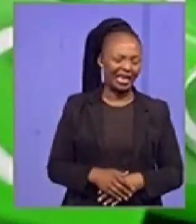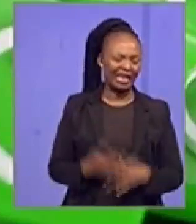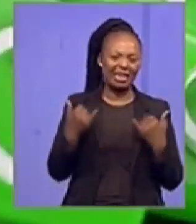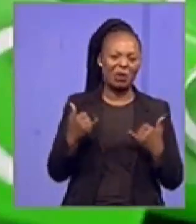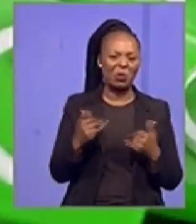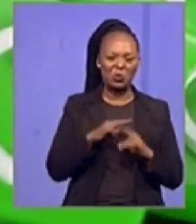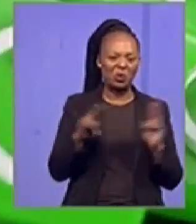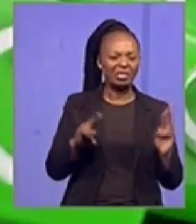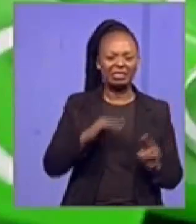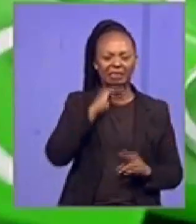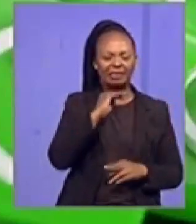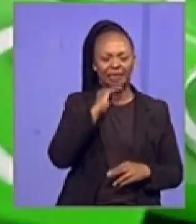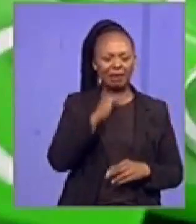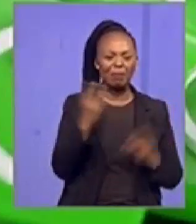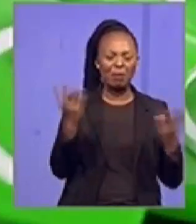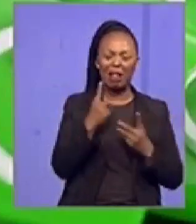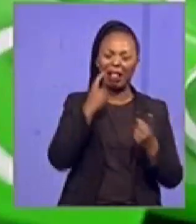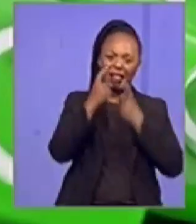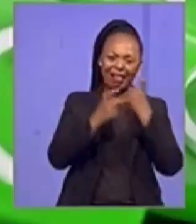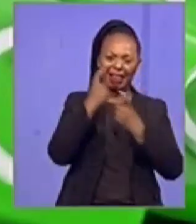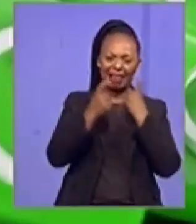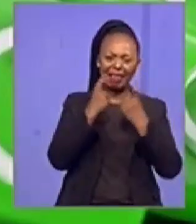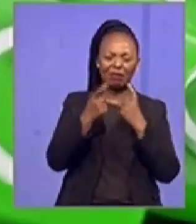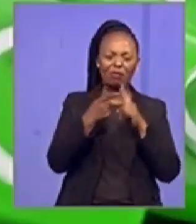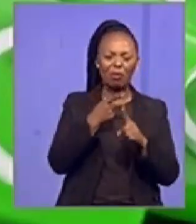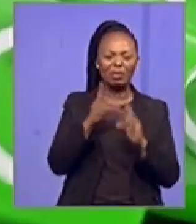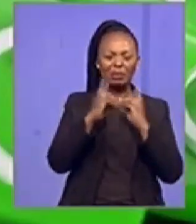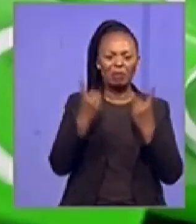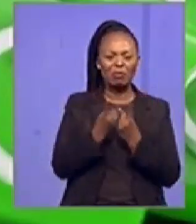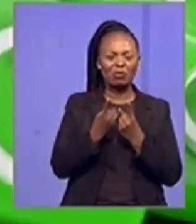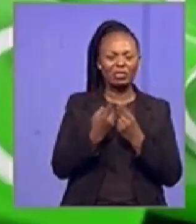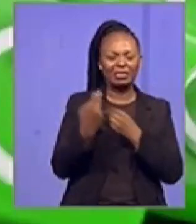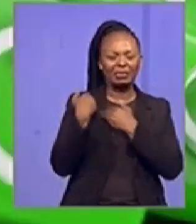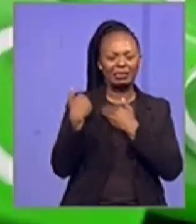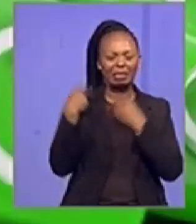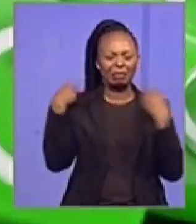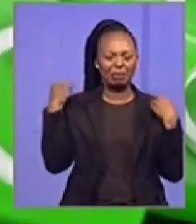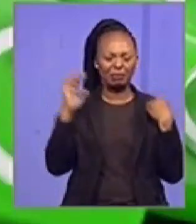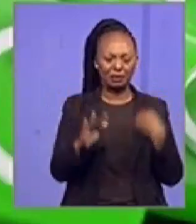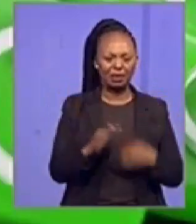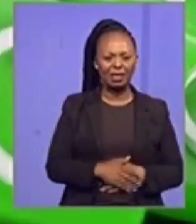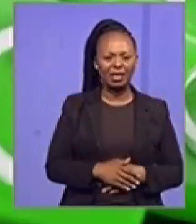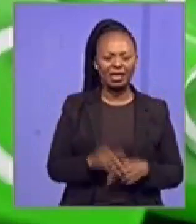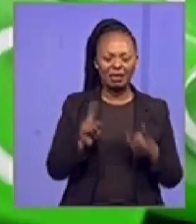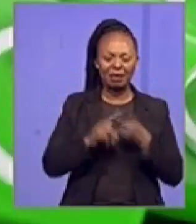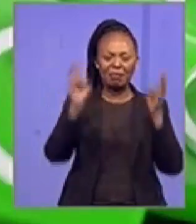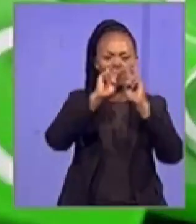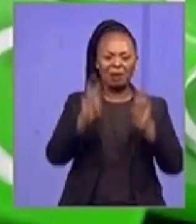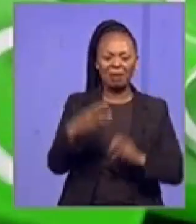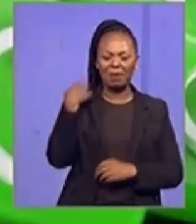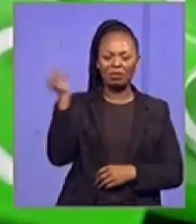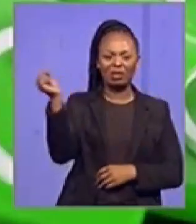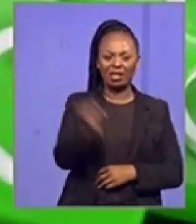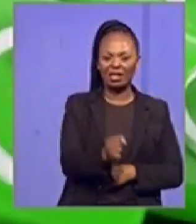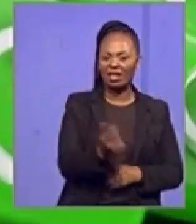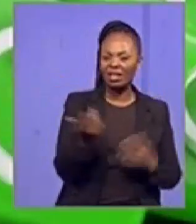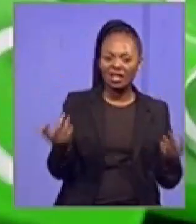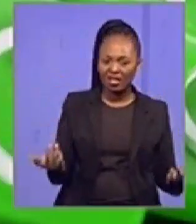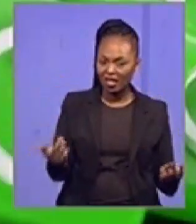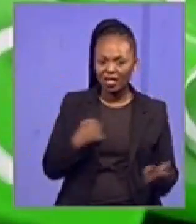go yona gobane batho ba ntši ba lla ka mo lefapeng la tšhireletšo. Bjale ke no go tlolebelela taba ya motlhagase mo Minister of Electricity. Nna ke